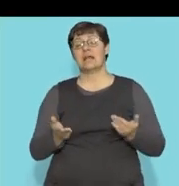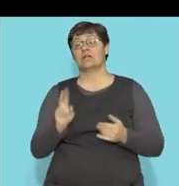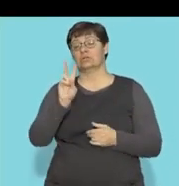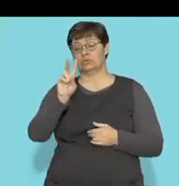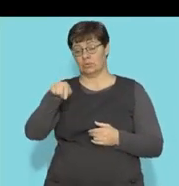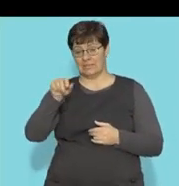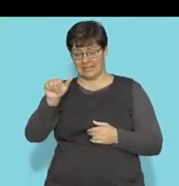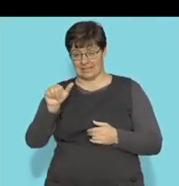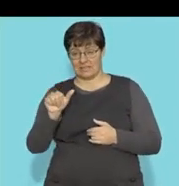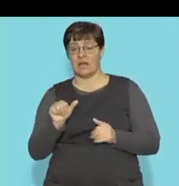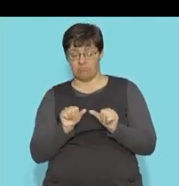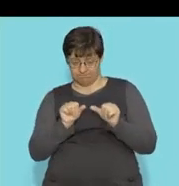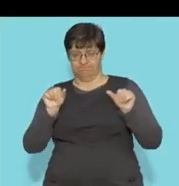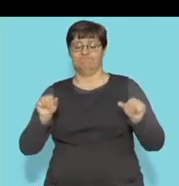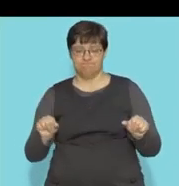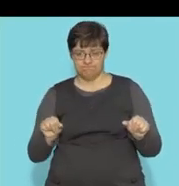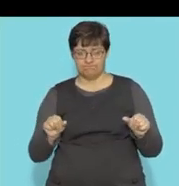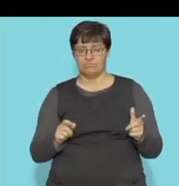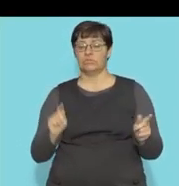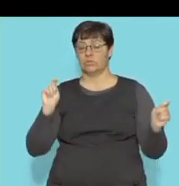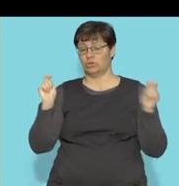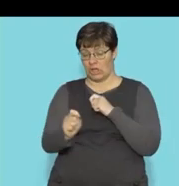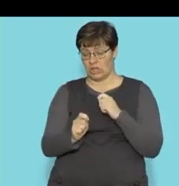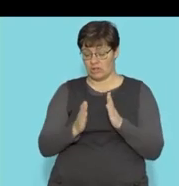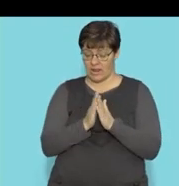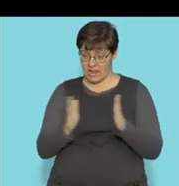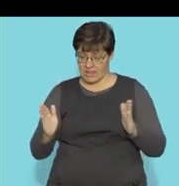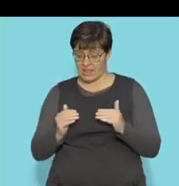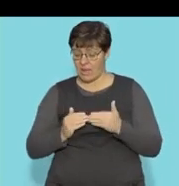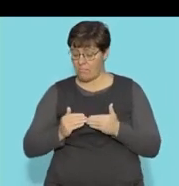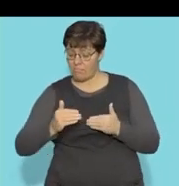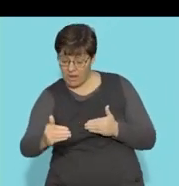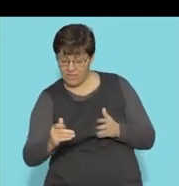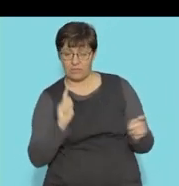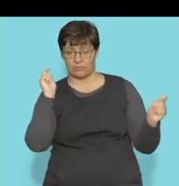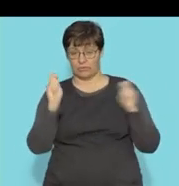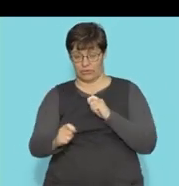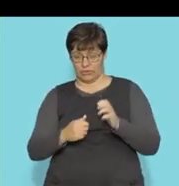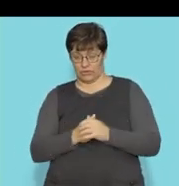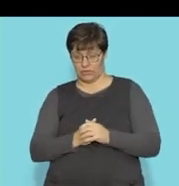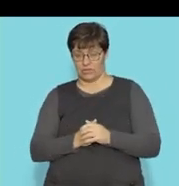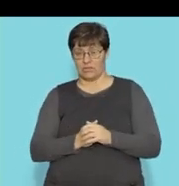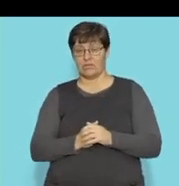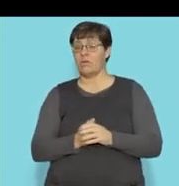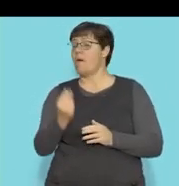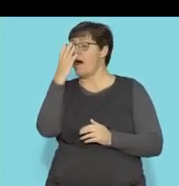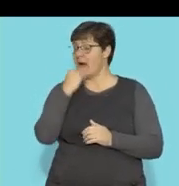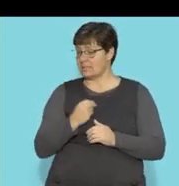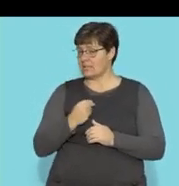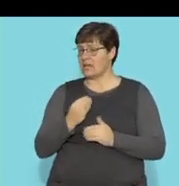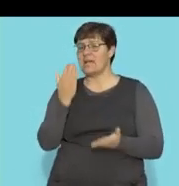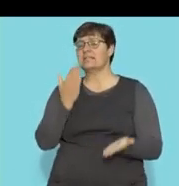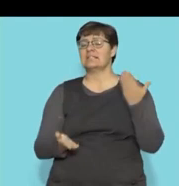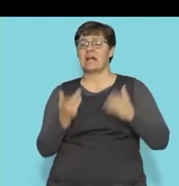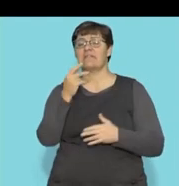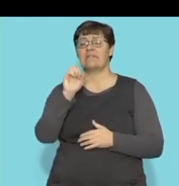of 2.6. So they've changed the length and the breadth. The question is now asking us by